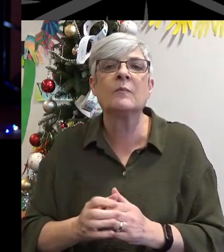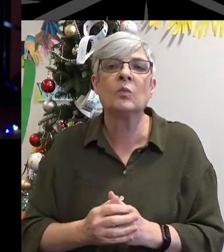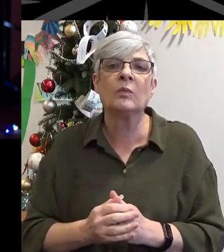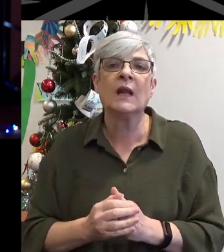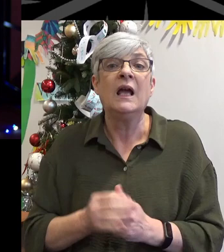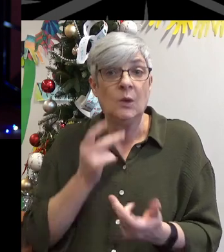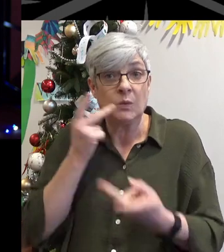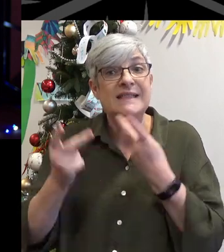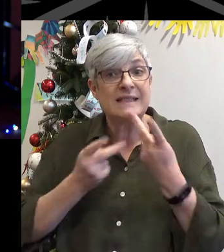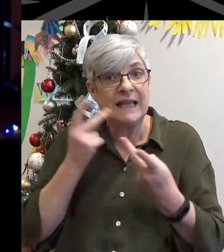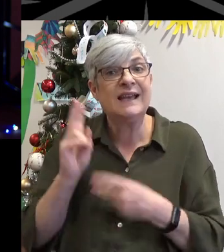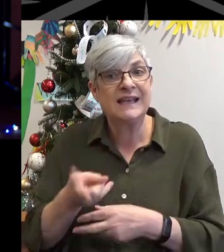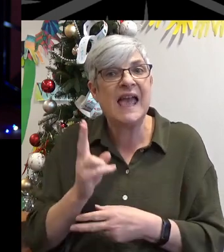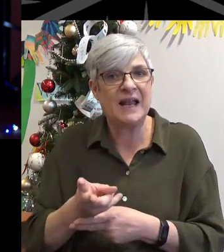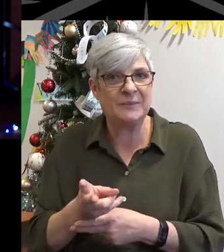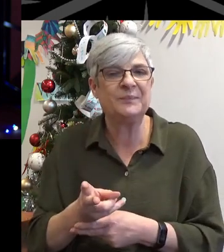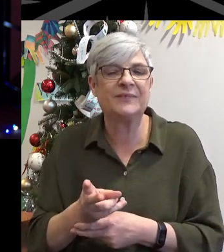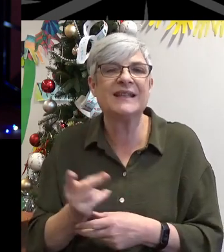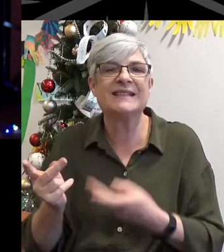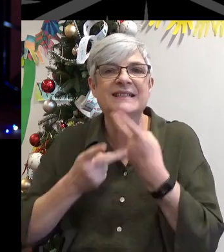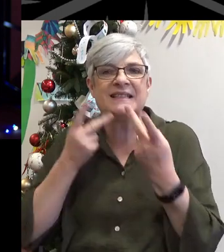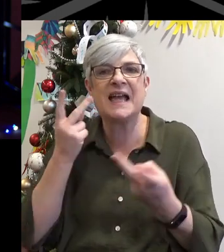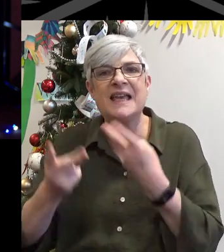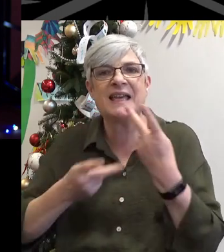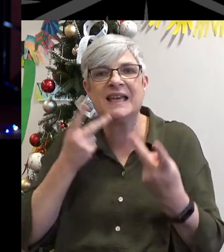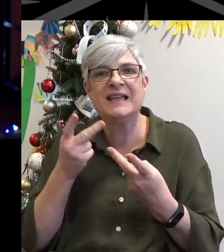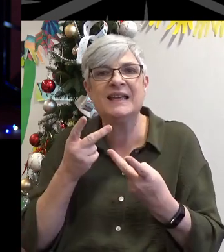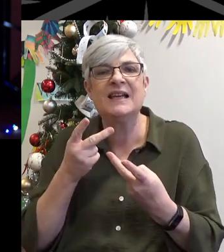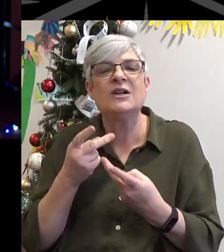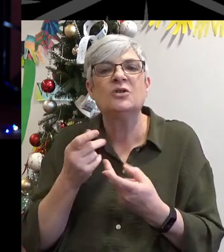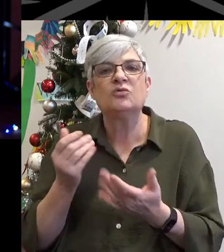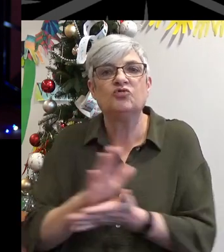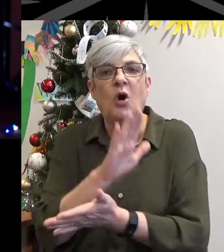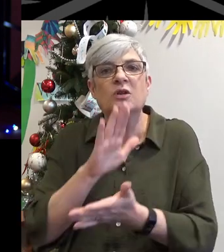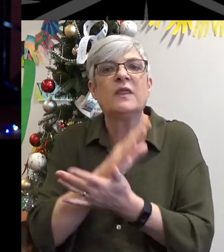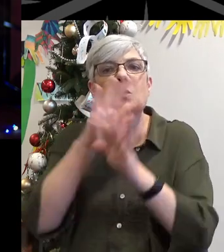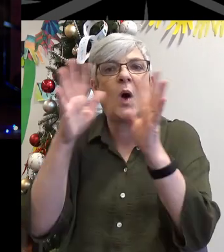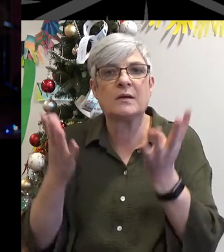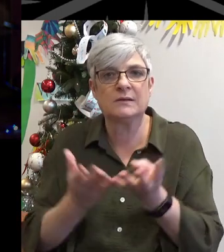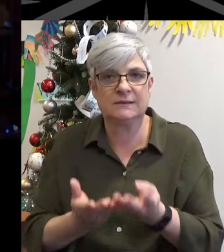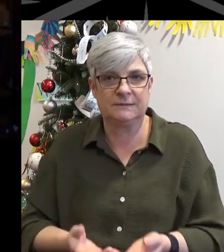Now we're going to sing again, and we're going to sing the carol, "Joy to the World."